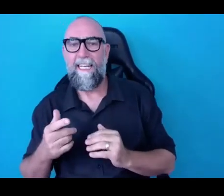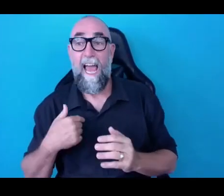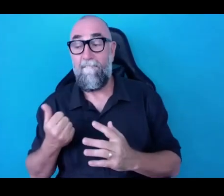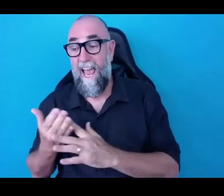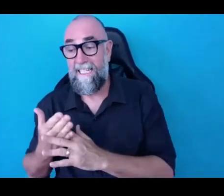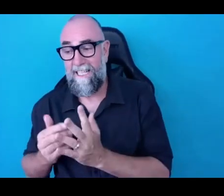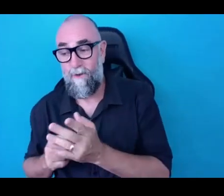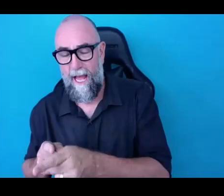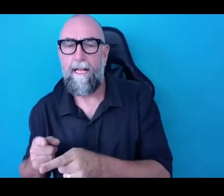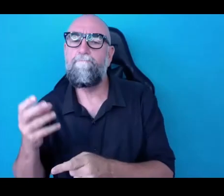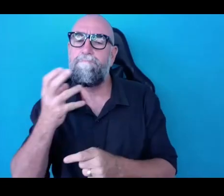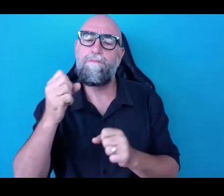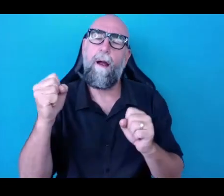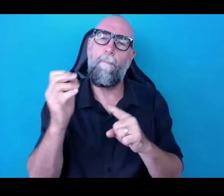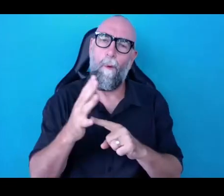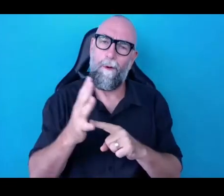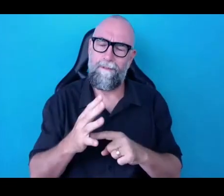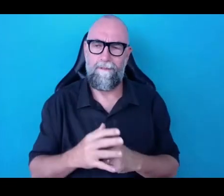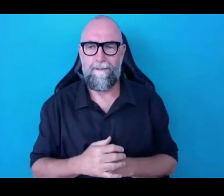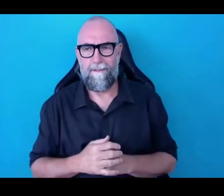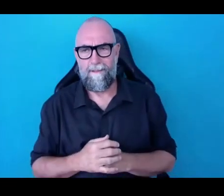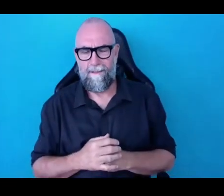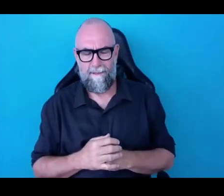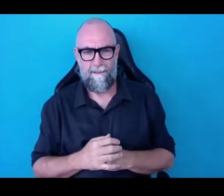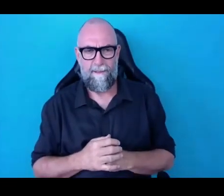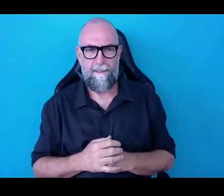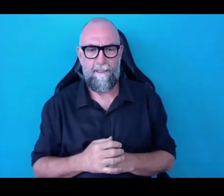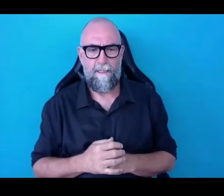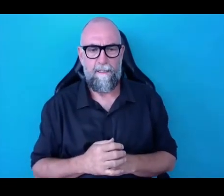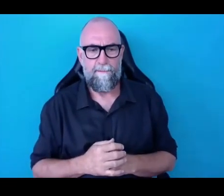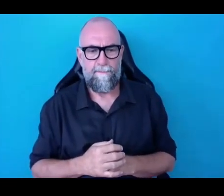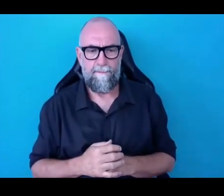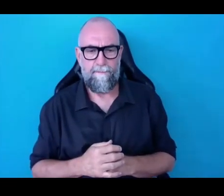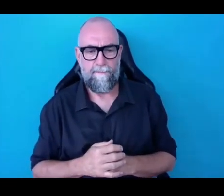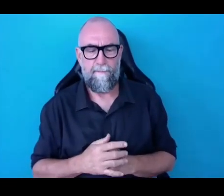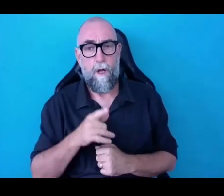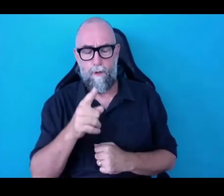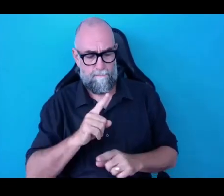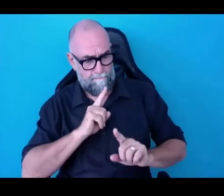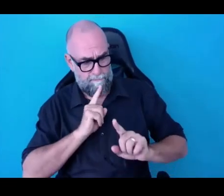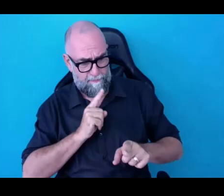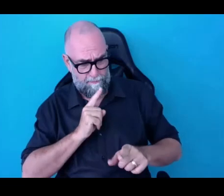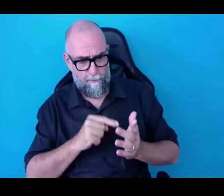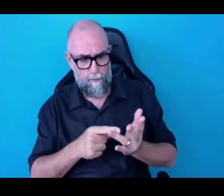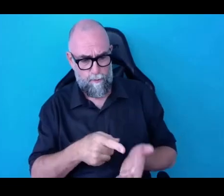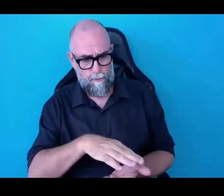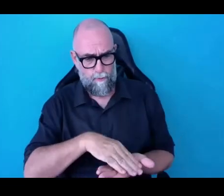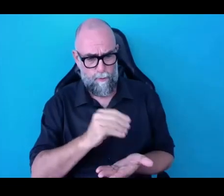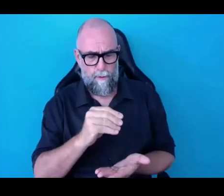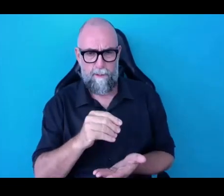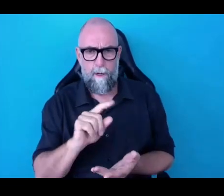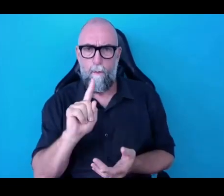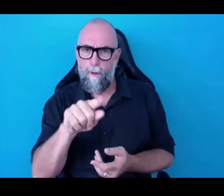What is your advice to students building their artistic careers and entering the professional art landscape?